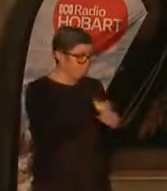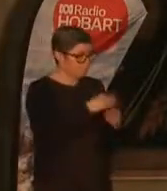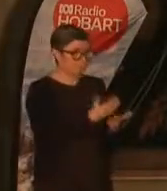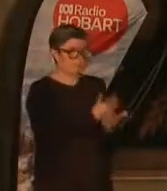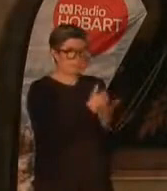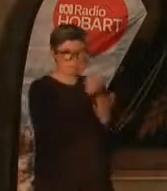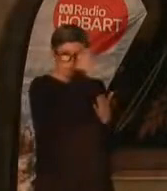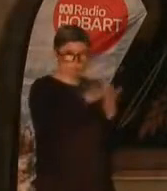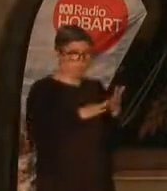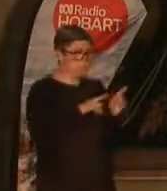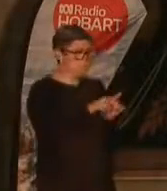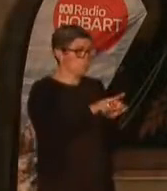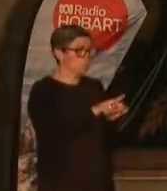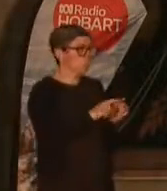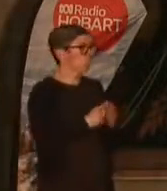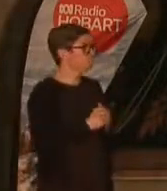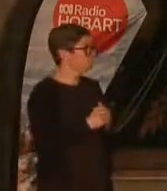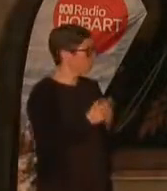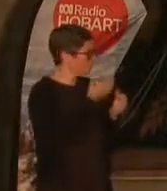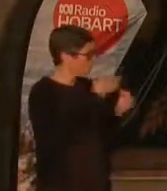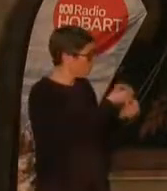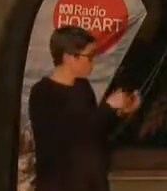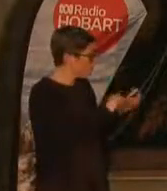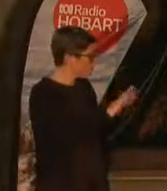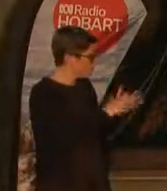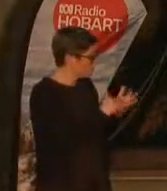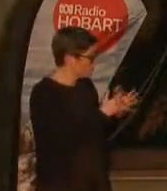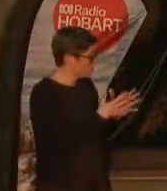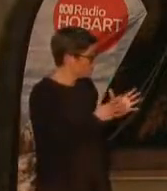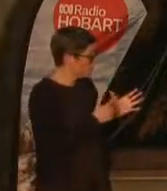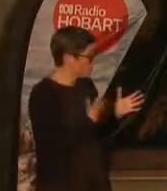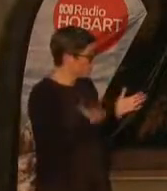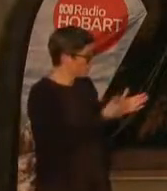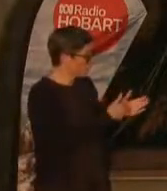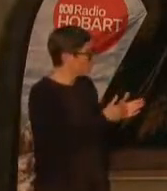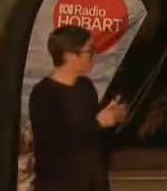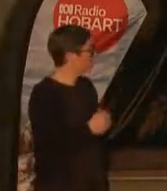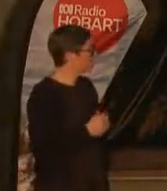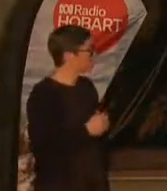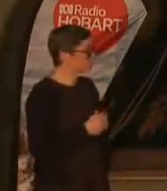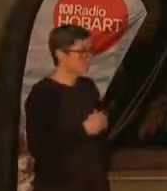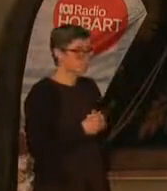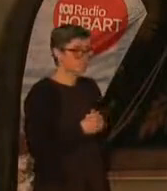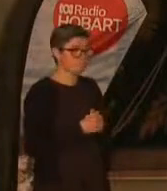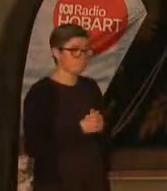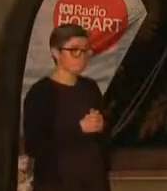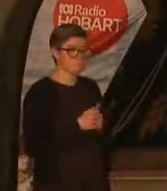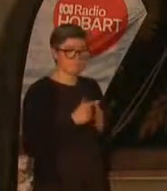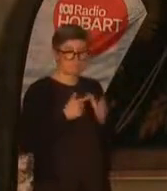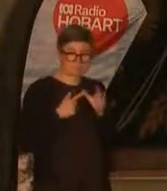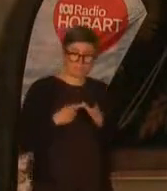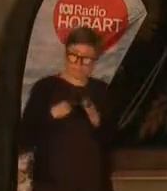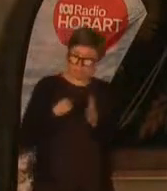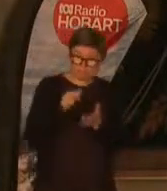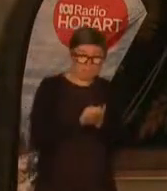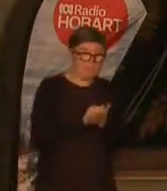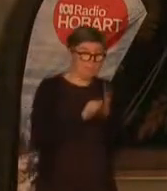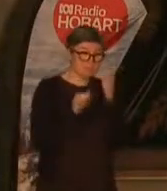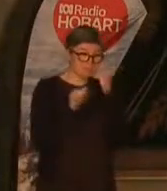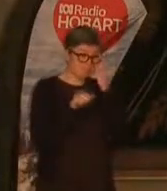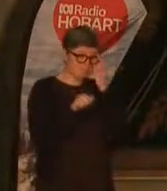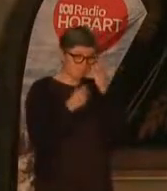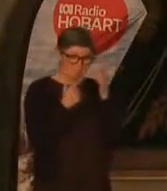itself. Theresa, did you want to say anything about that? No, you're right. I mean, that's